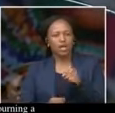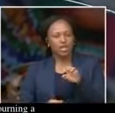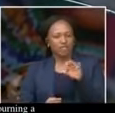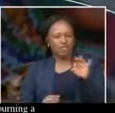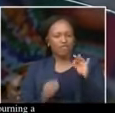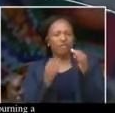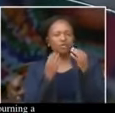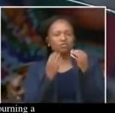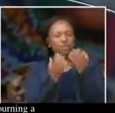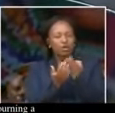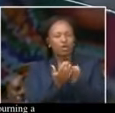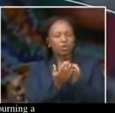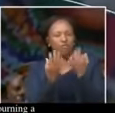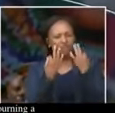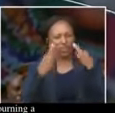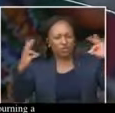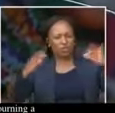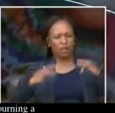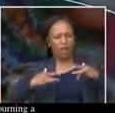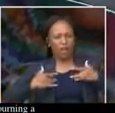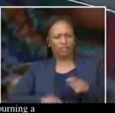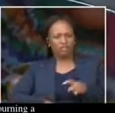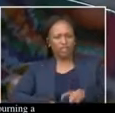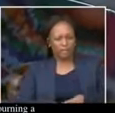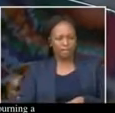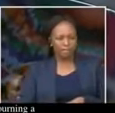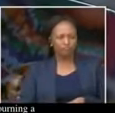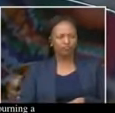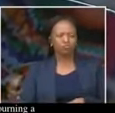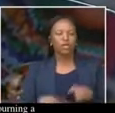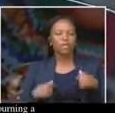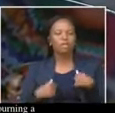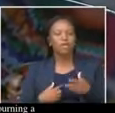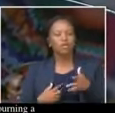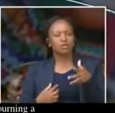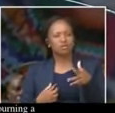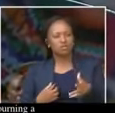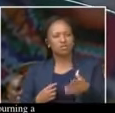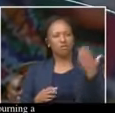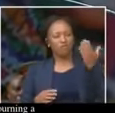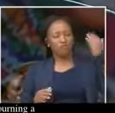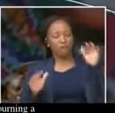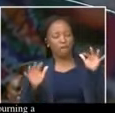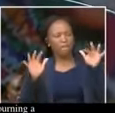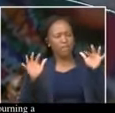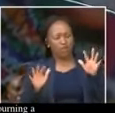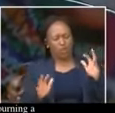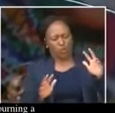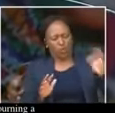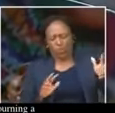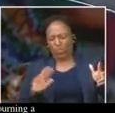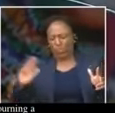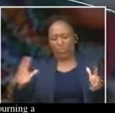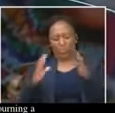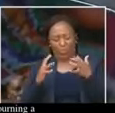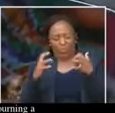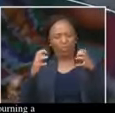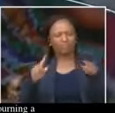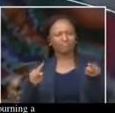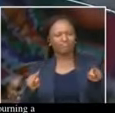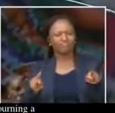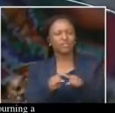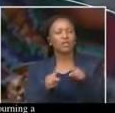our lifetime. I'm here to speak on behalf of the dejected masses of our people. I speak on